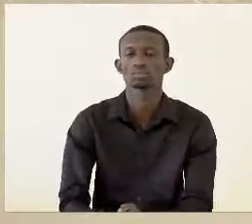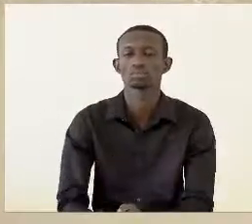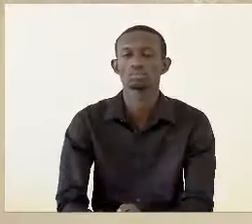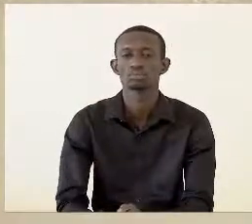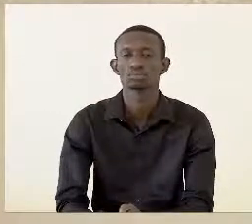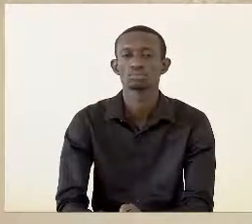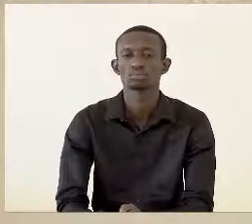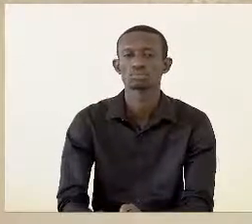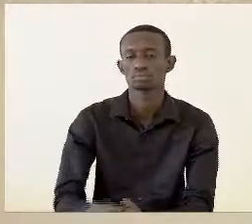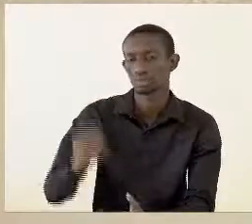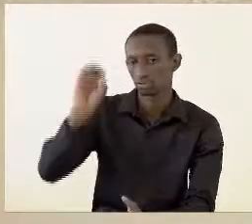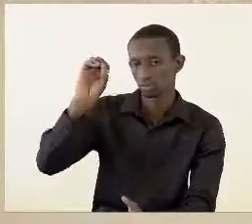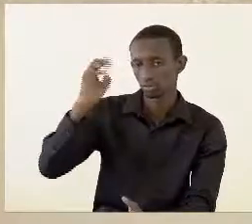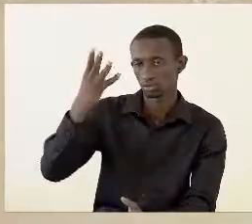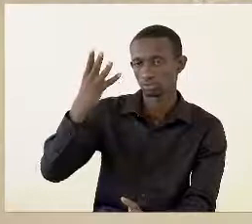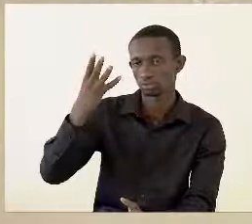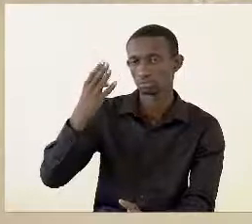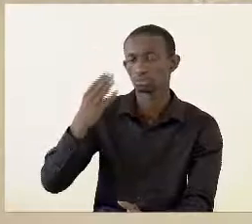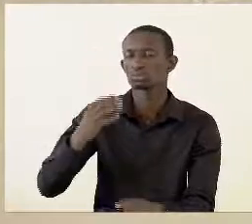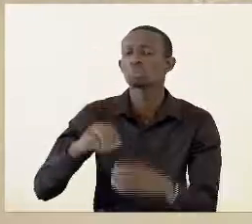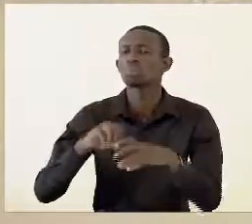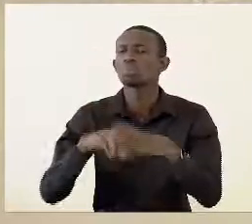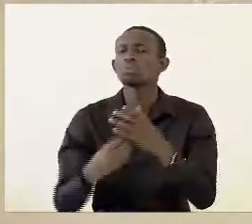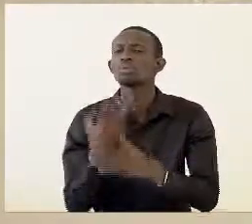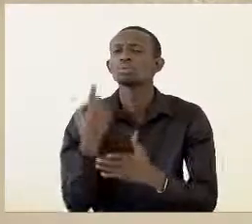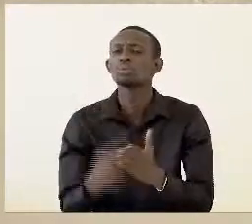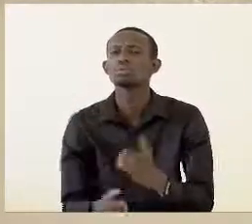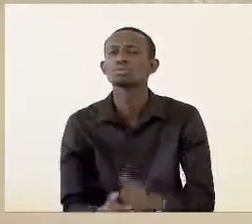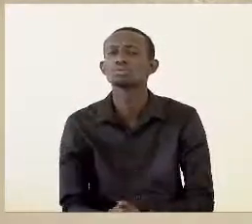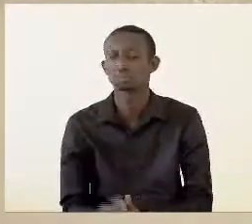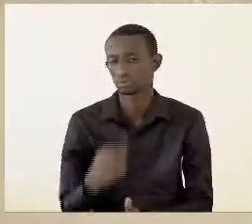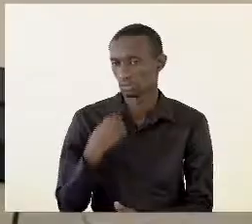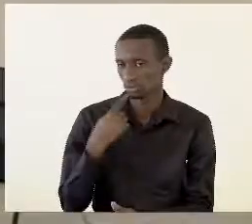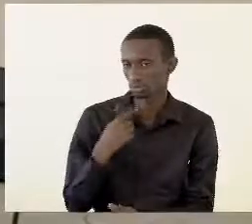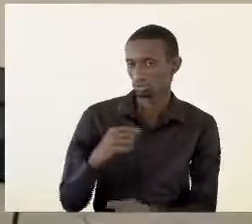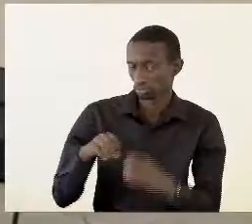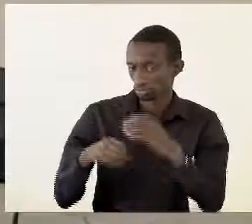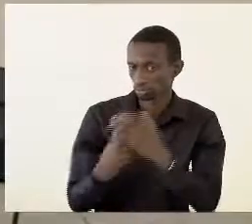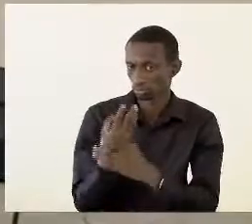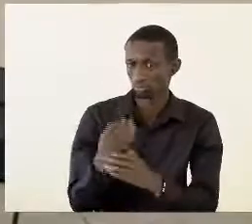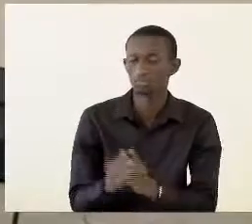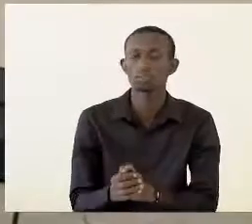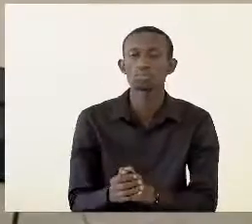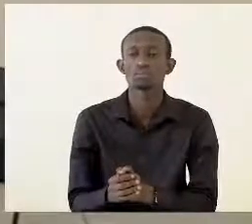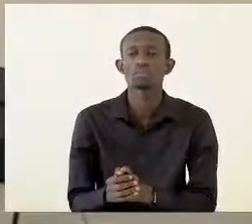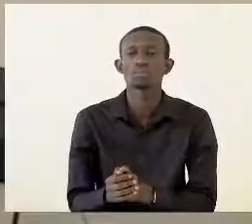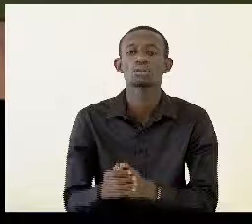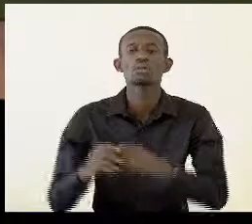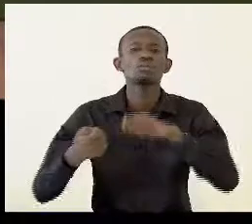H2SO4 aqueous, what will be the product? I said we produce a